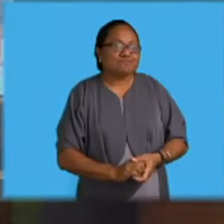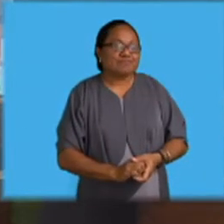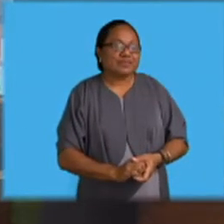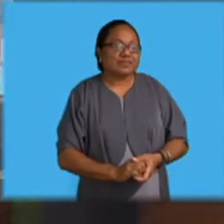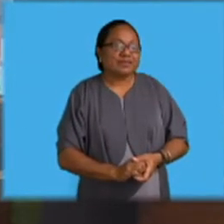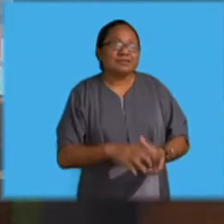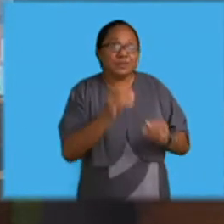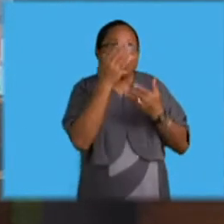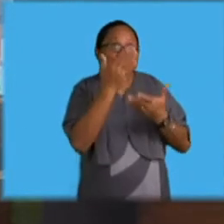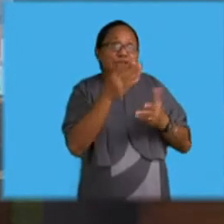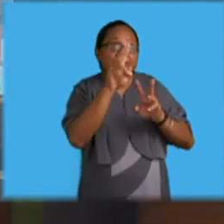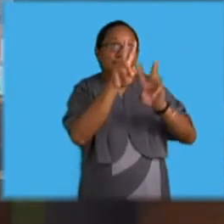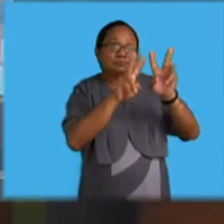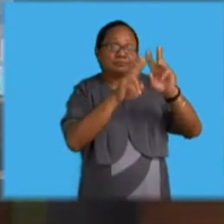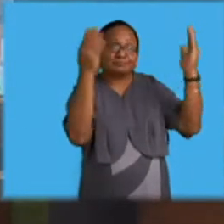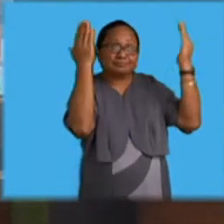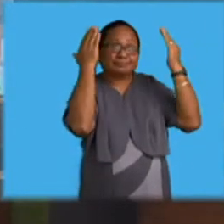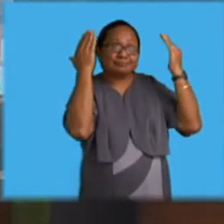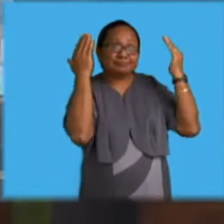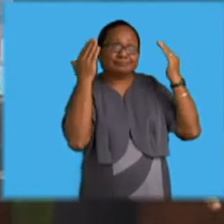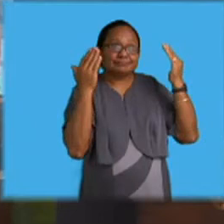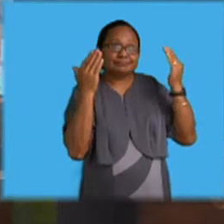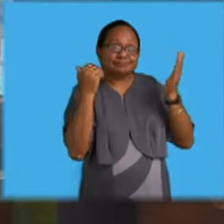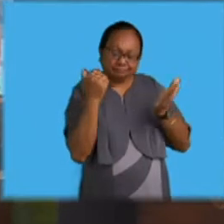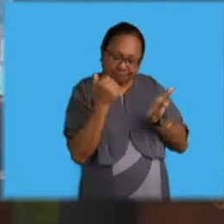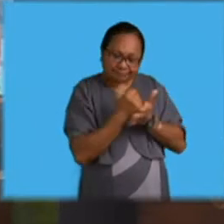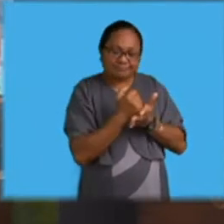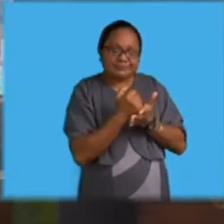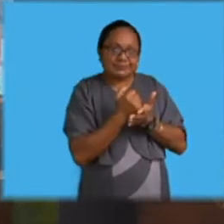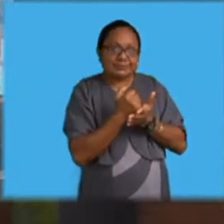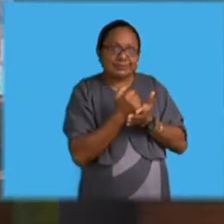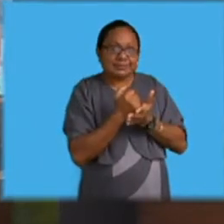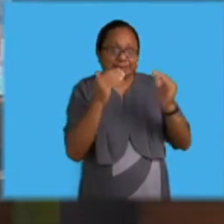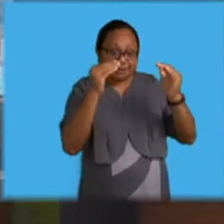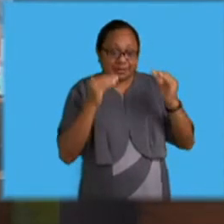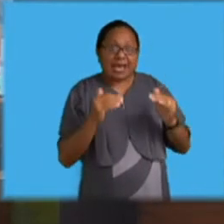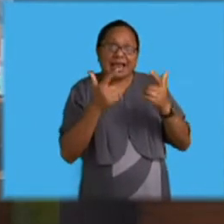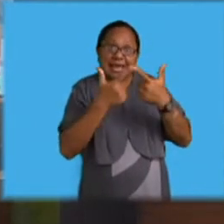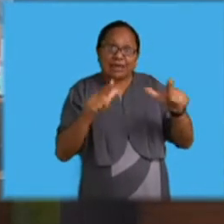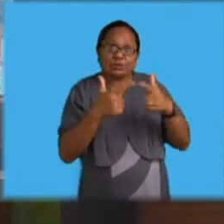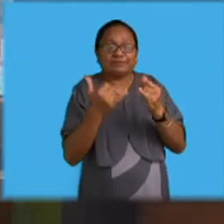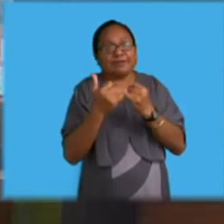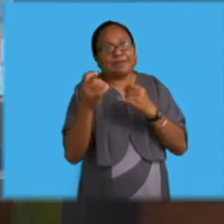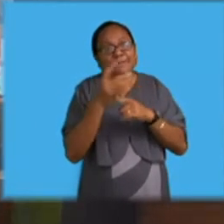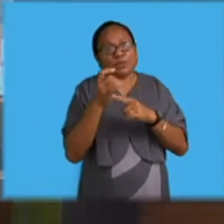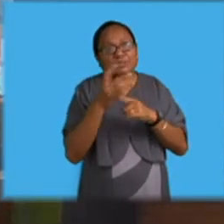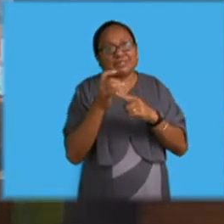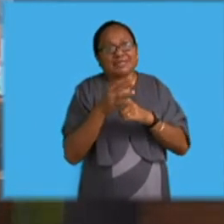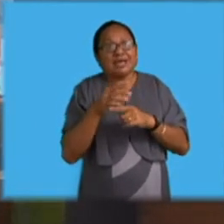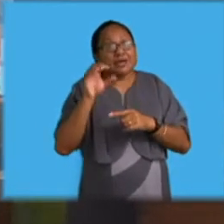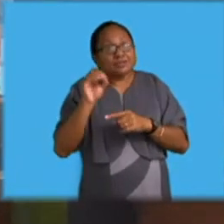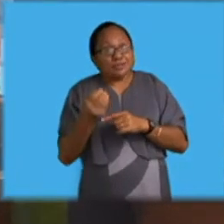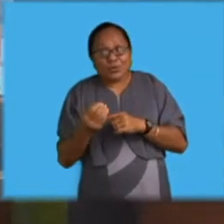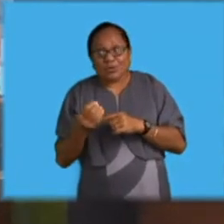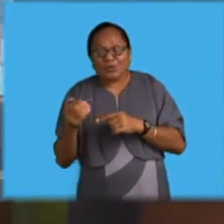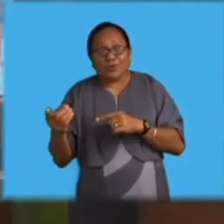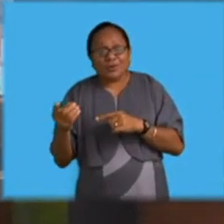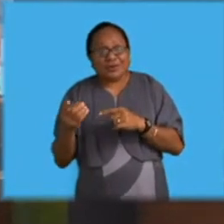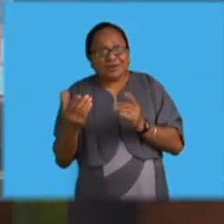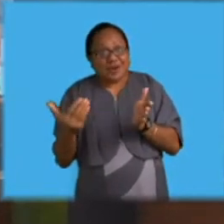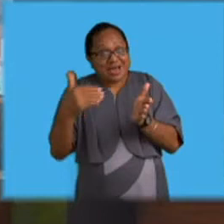Honorable Deputy Speaker, without doubt, language is a critical component of culture. Extracurricular activities are encouraged across all